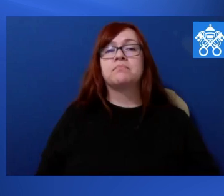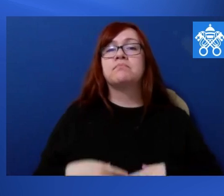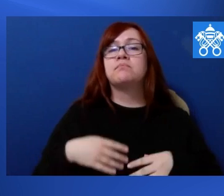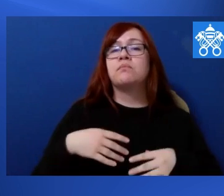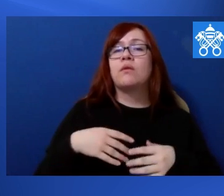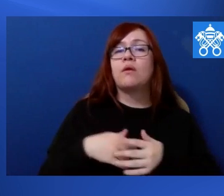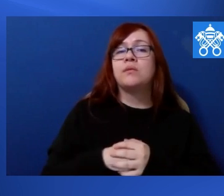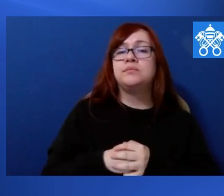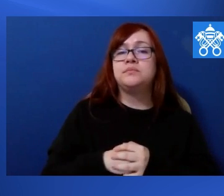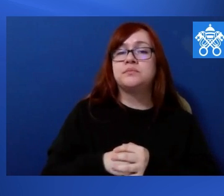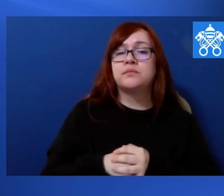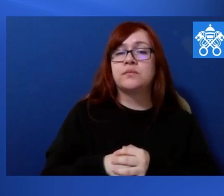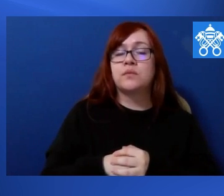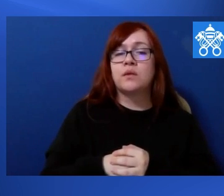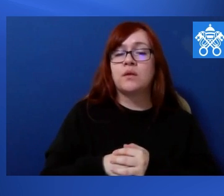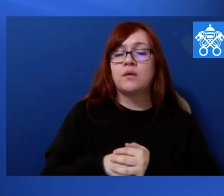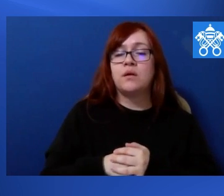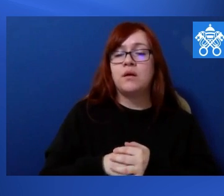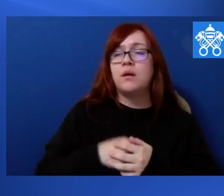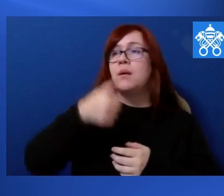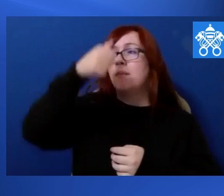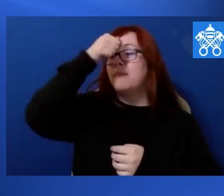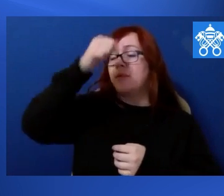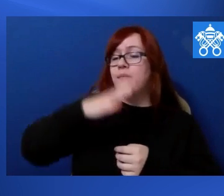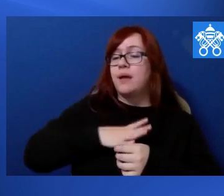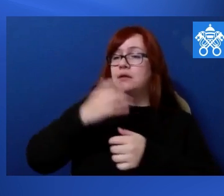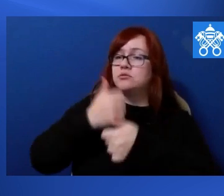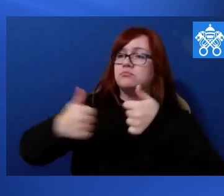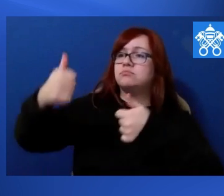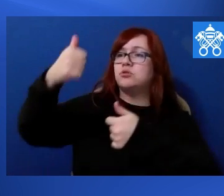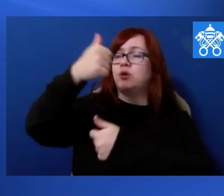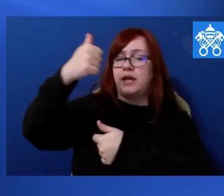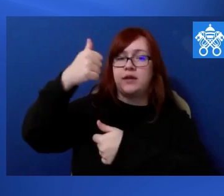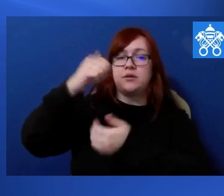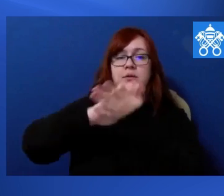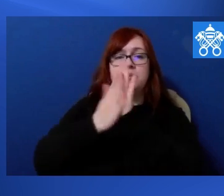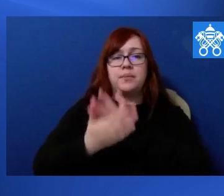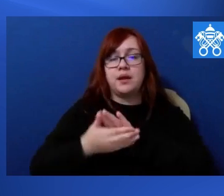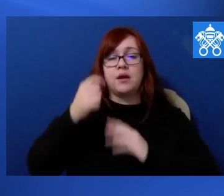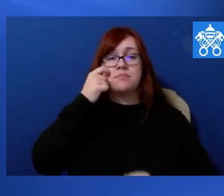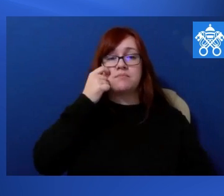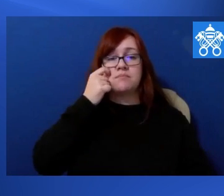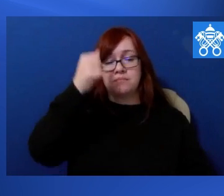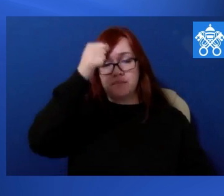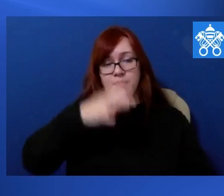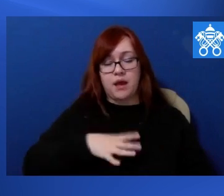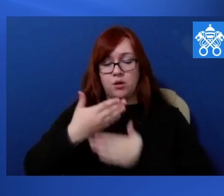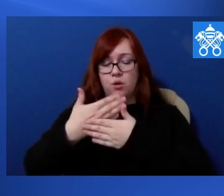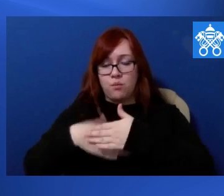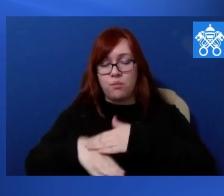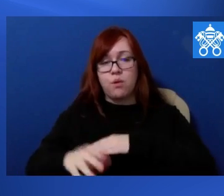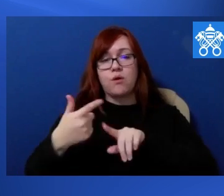O marvelous exchange, man's creator has become man, born of a virgin. We have been